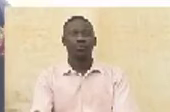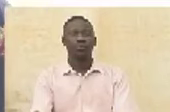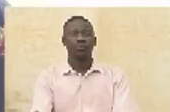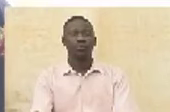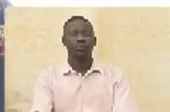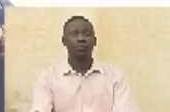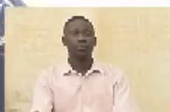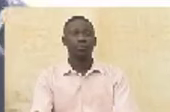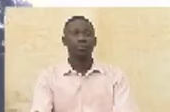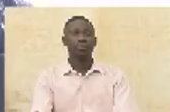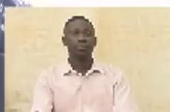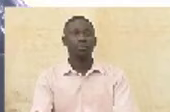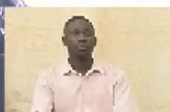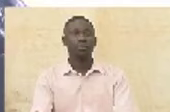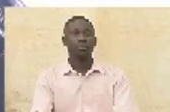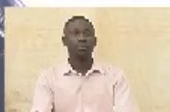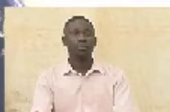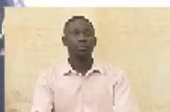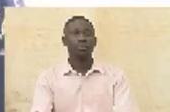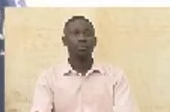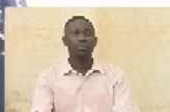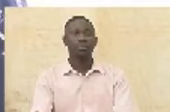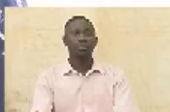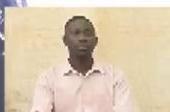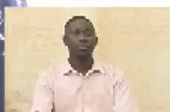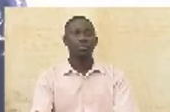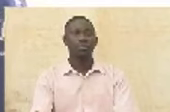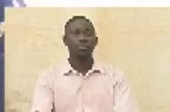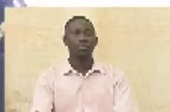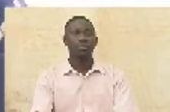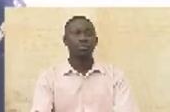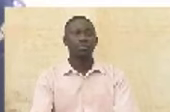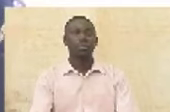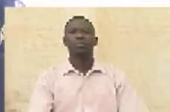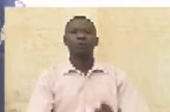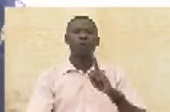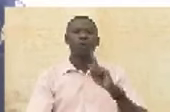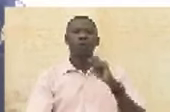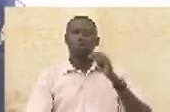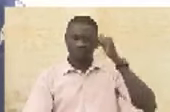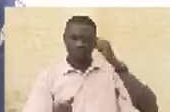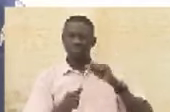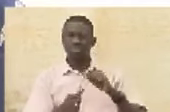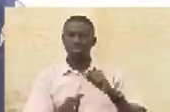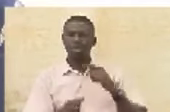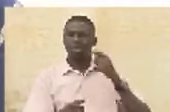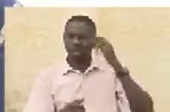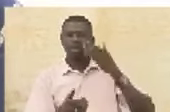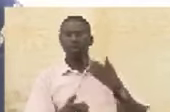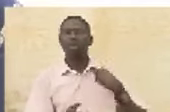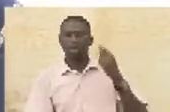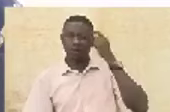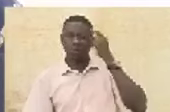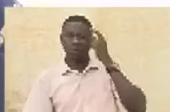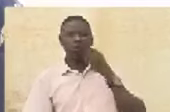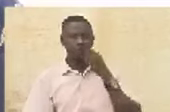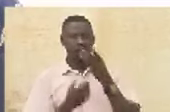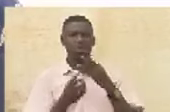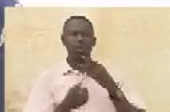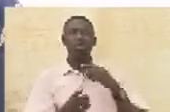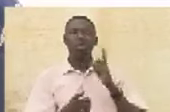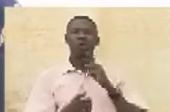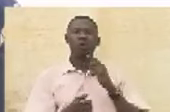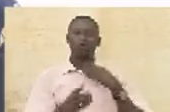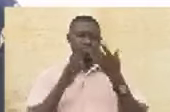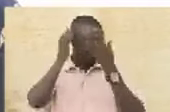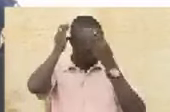What happened, or can you recall? I know you said you were unaware of your environment until the following day. Ko nyin kalamu